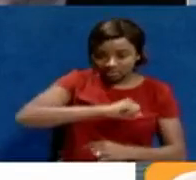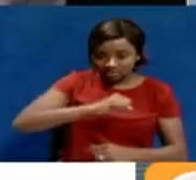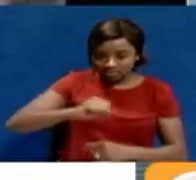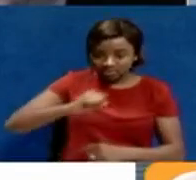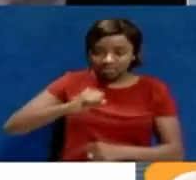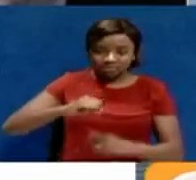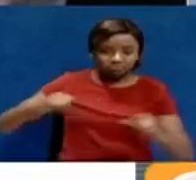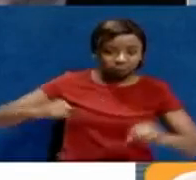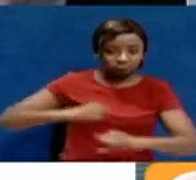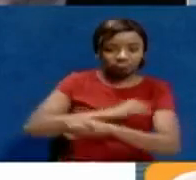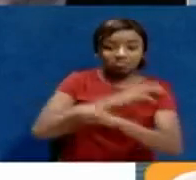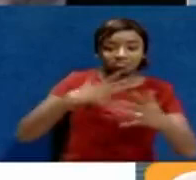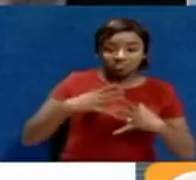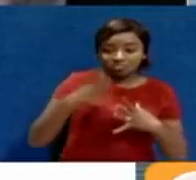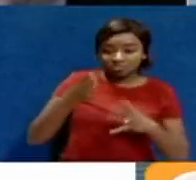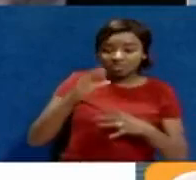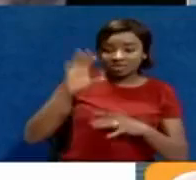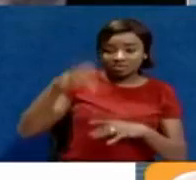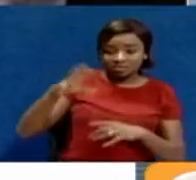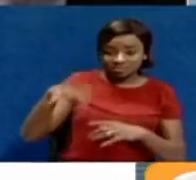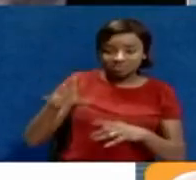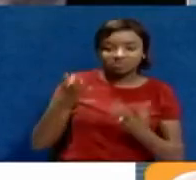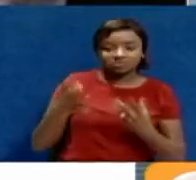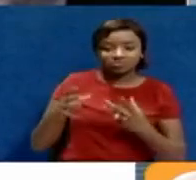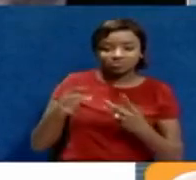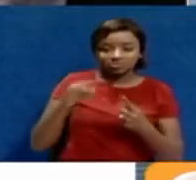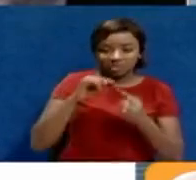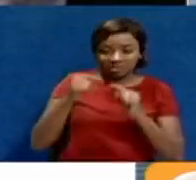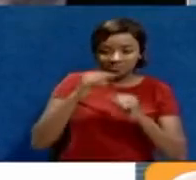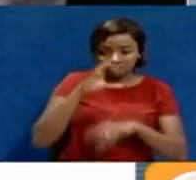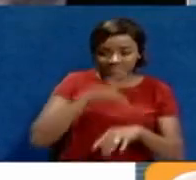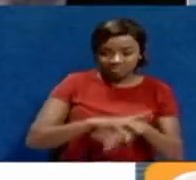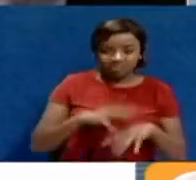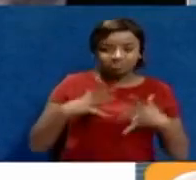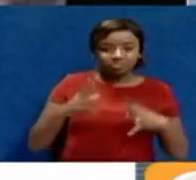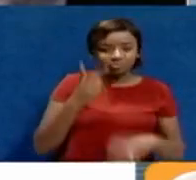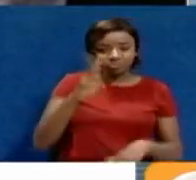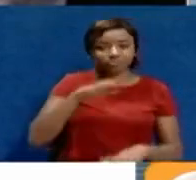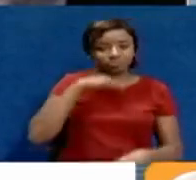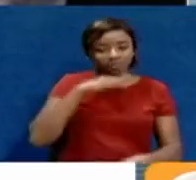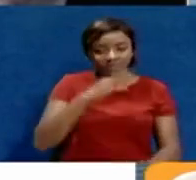wenye walikuwa kwa matatu waliumia. Watu wawili walifariki hapo